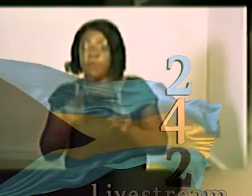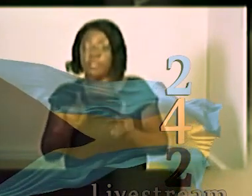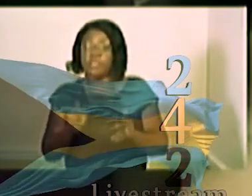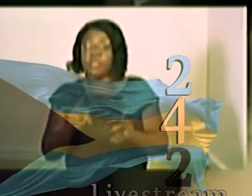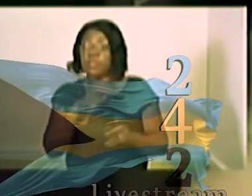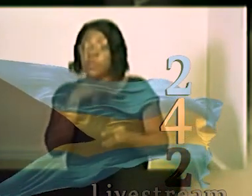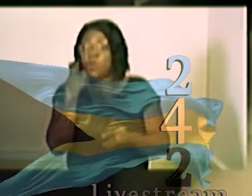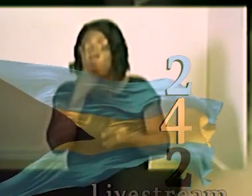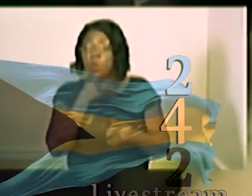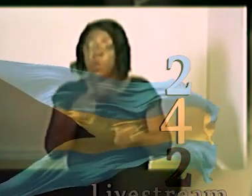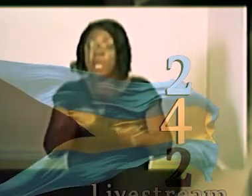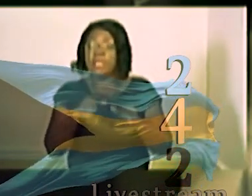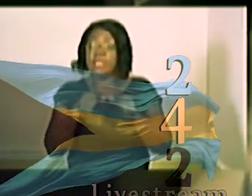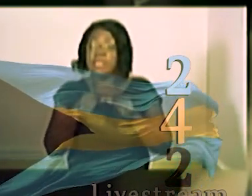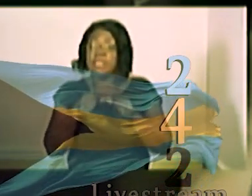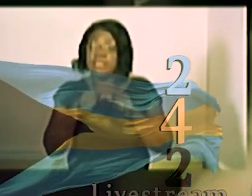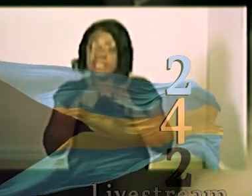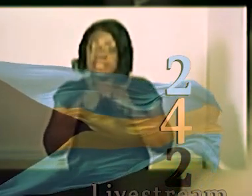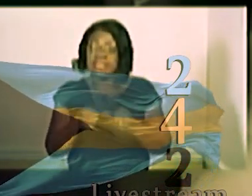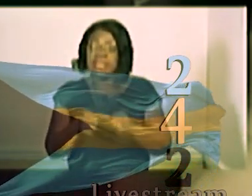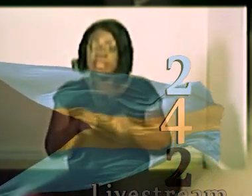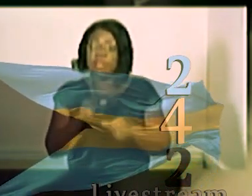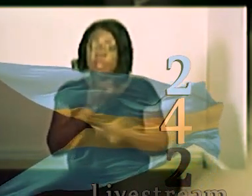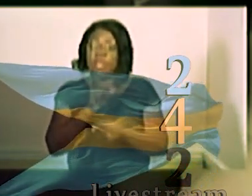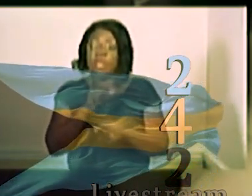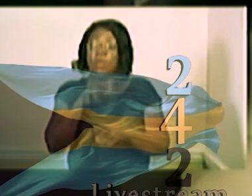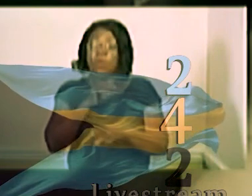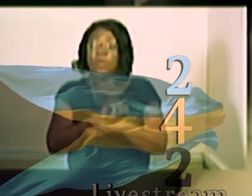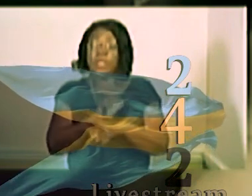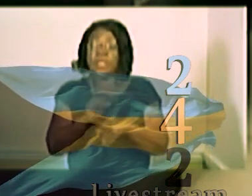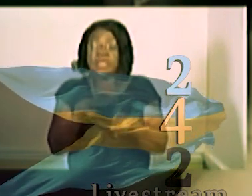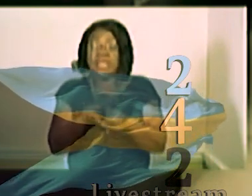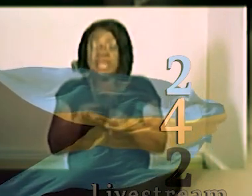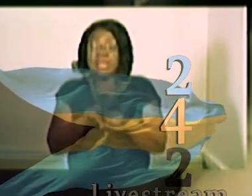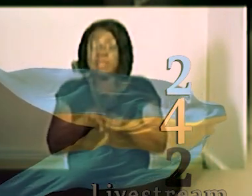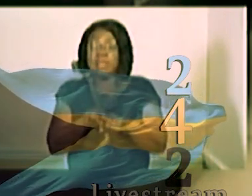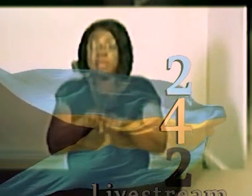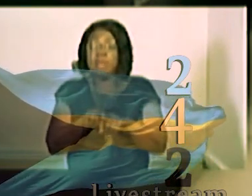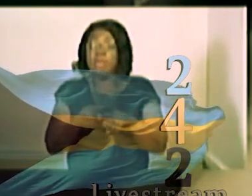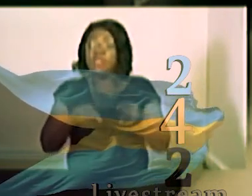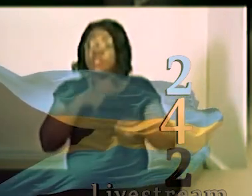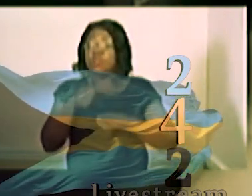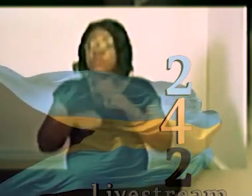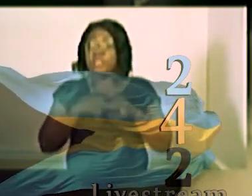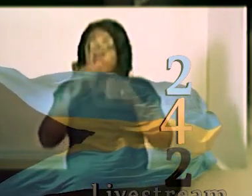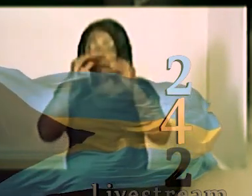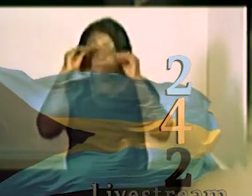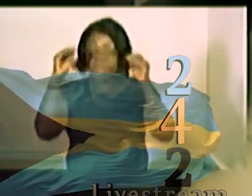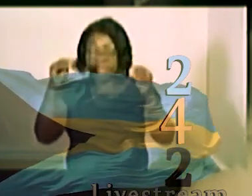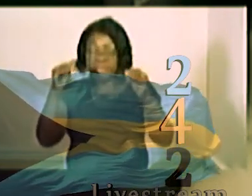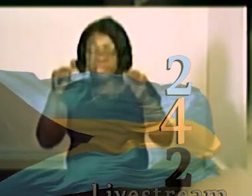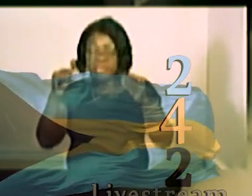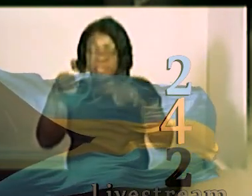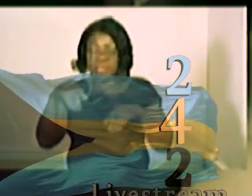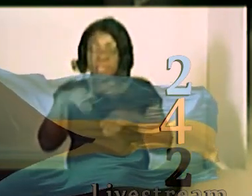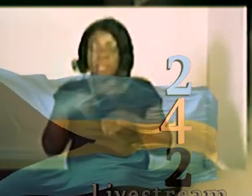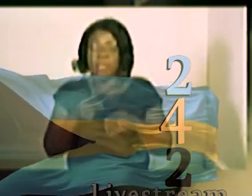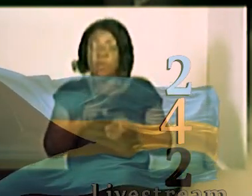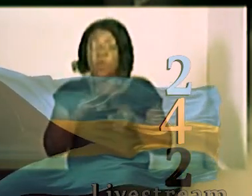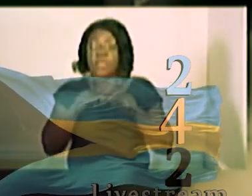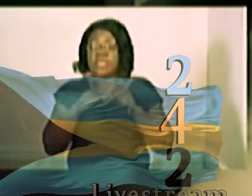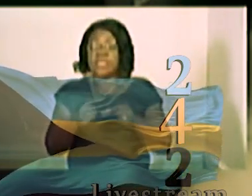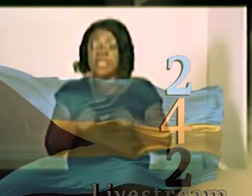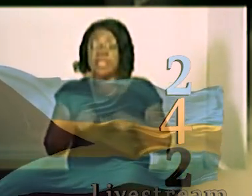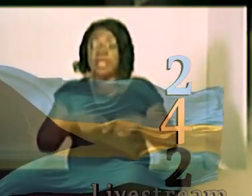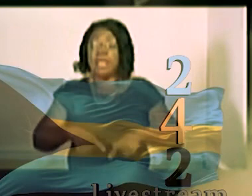have admitted to being involved in the allowance of the six Americans